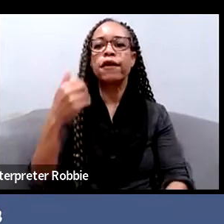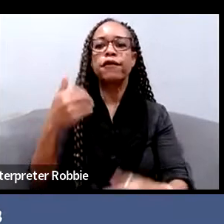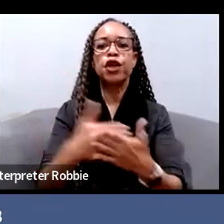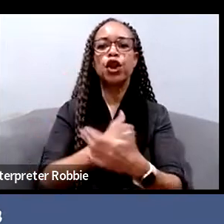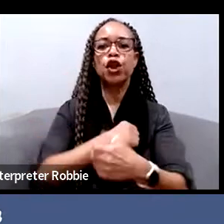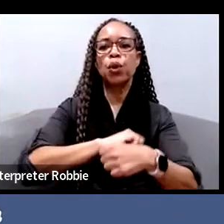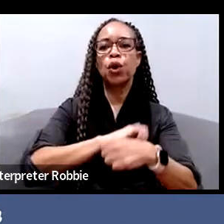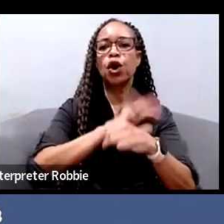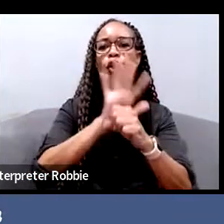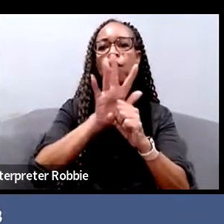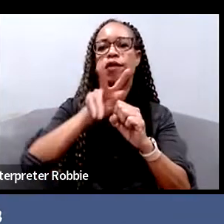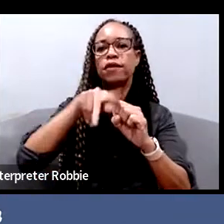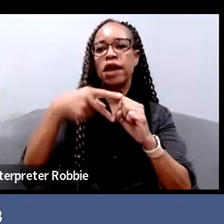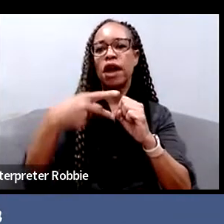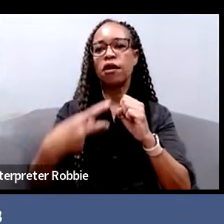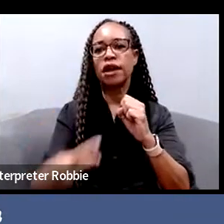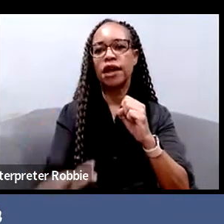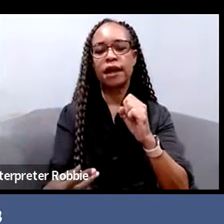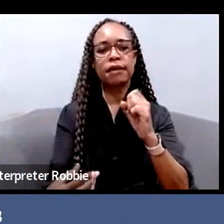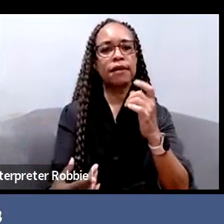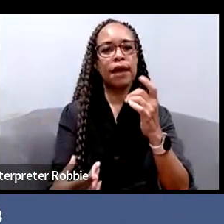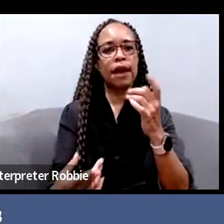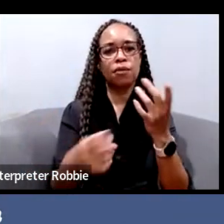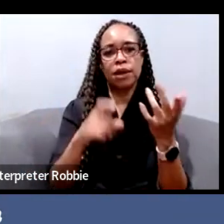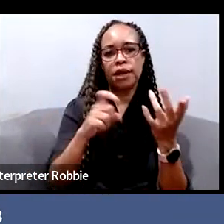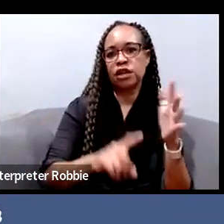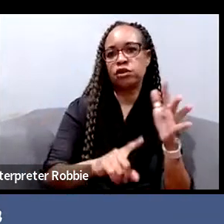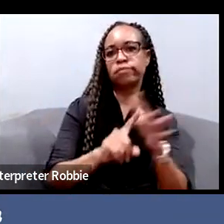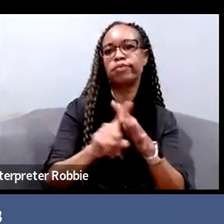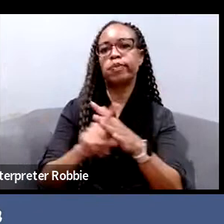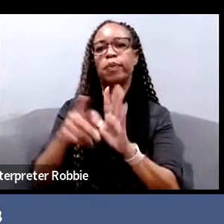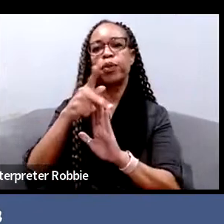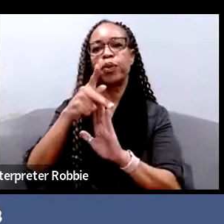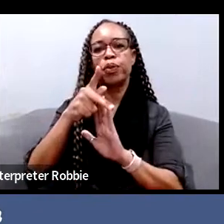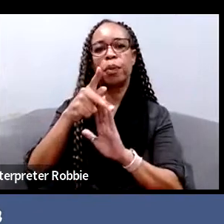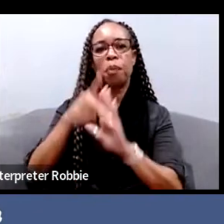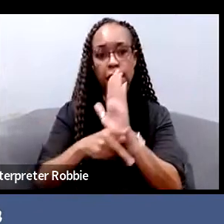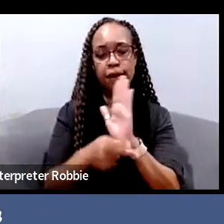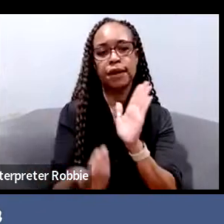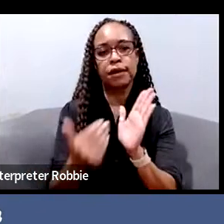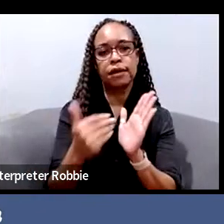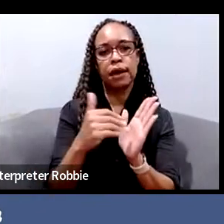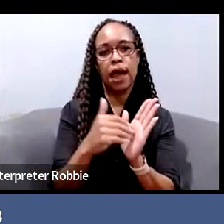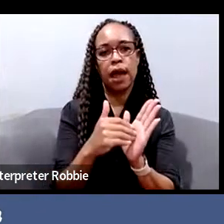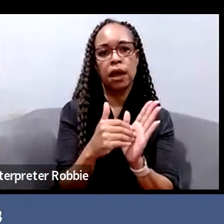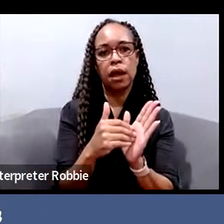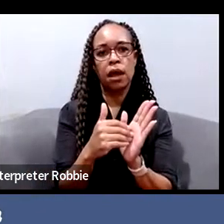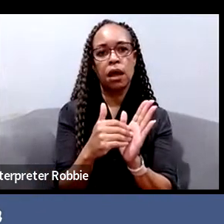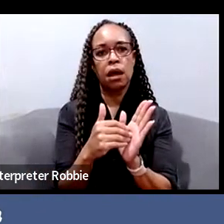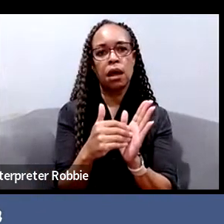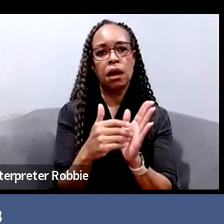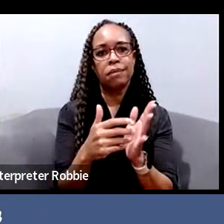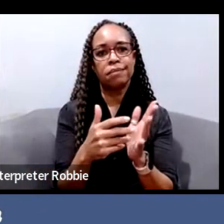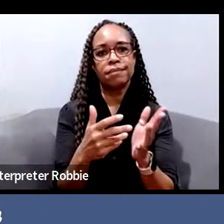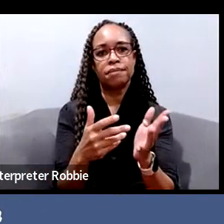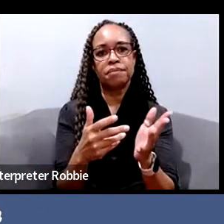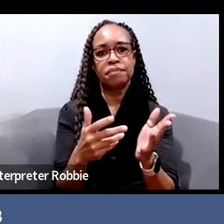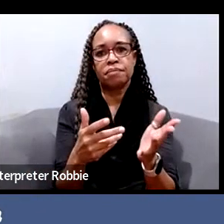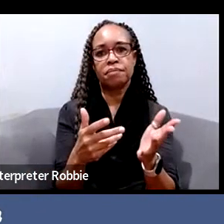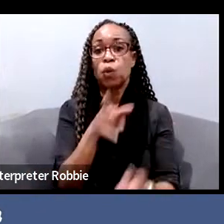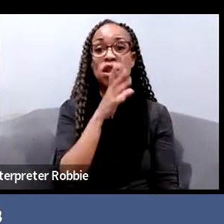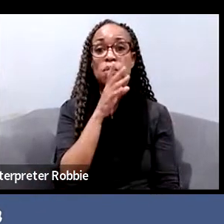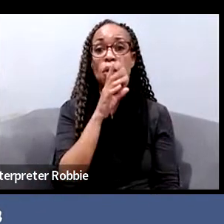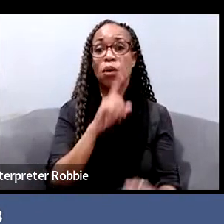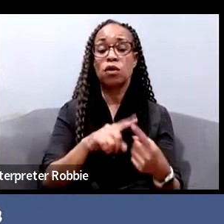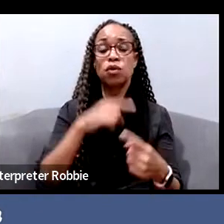to implement or re-implement these new the policies? We've already spoken to the